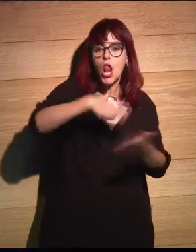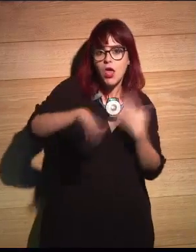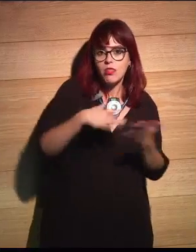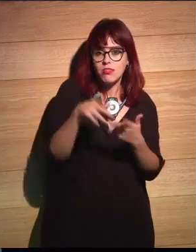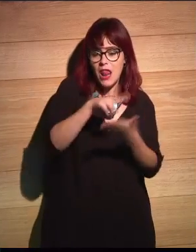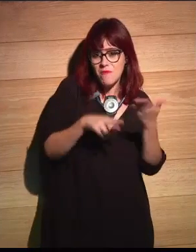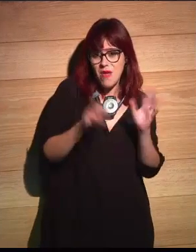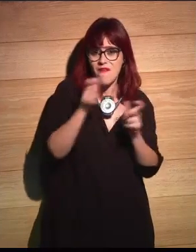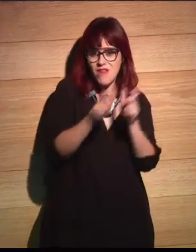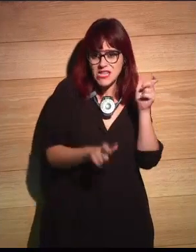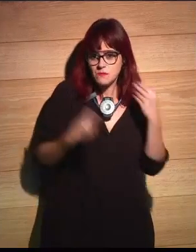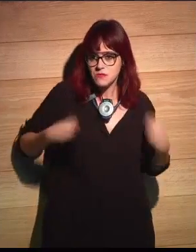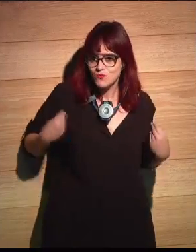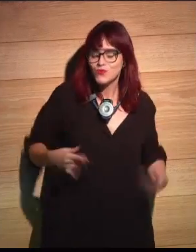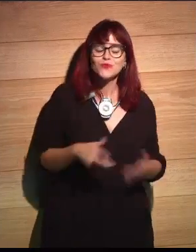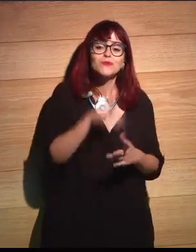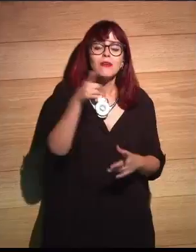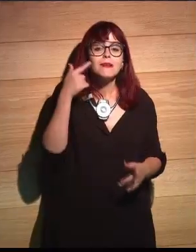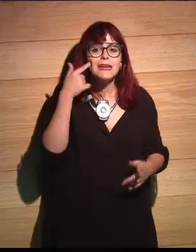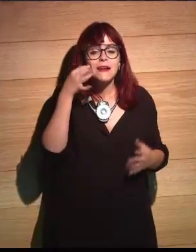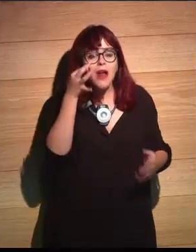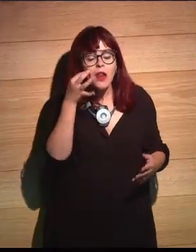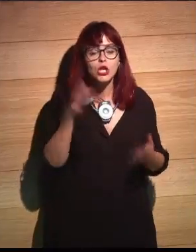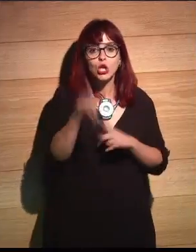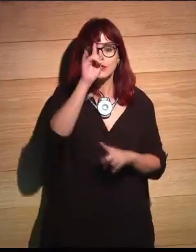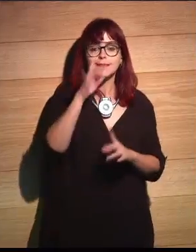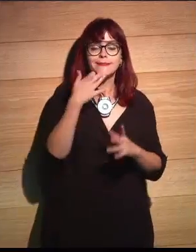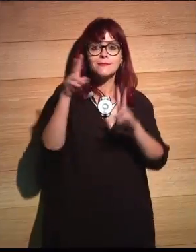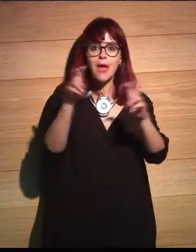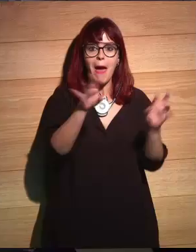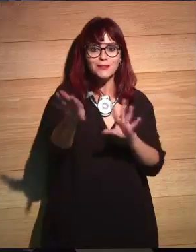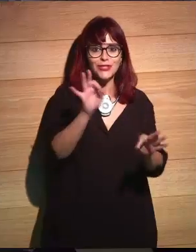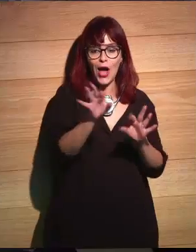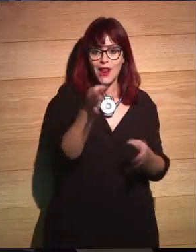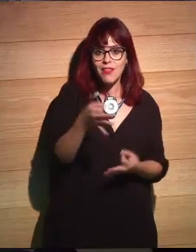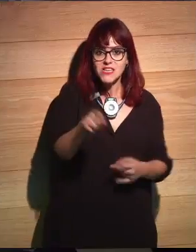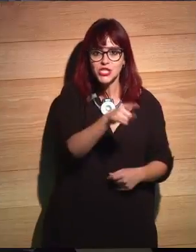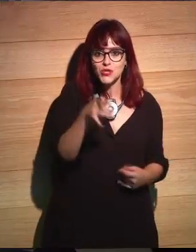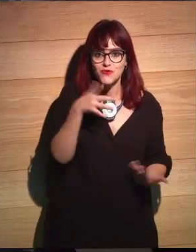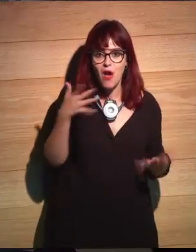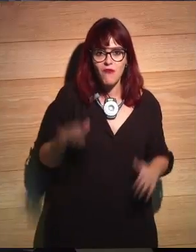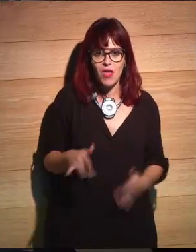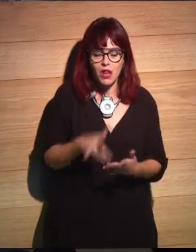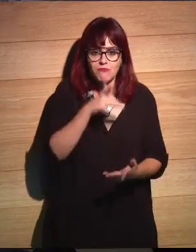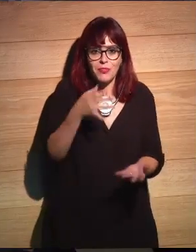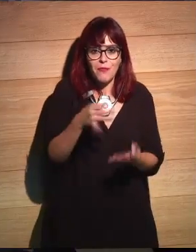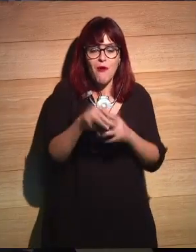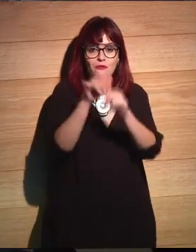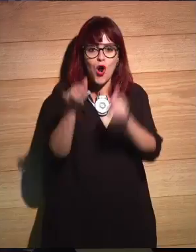know if you have to like choose topics to write about, or if it's some other way that you can do it.